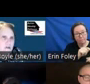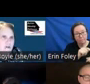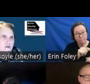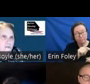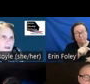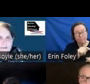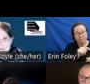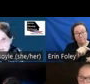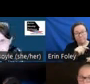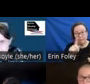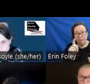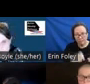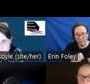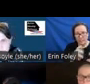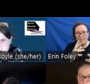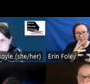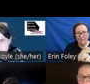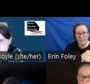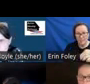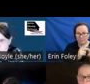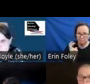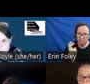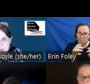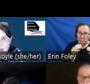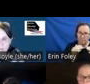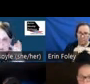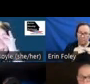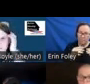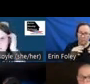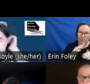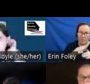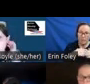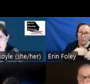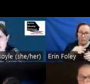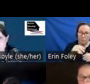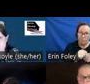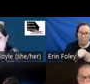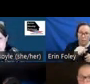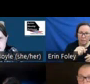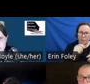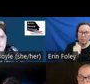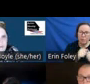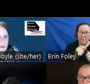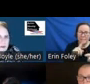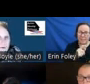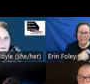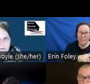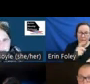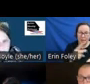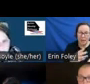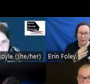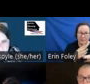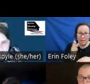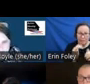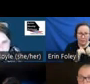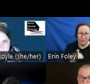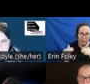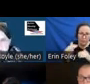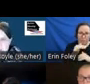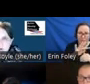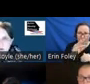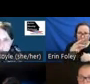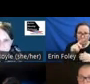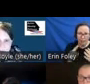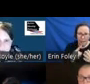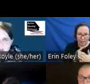need to be receiving the equivalent of minimum wage with time and a half after 40 hours a week. Well, you can see there's absolutely